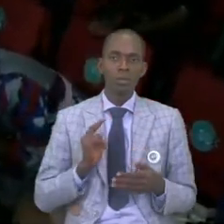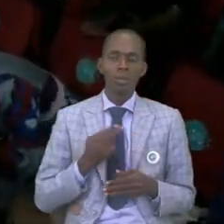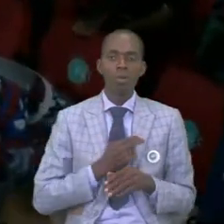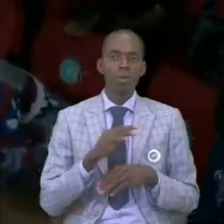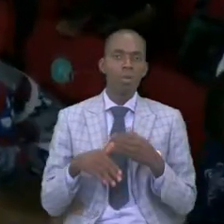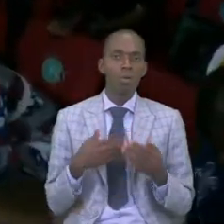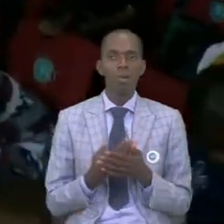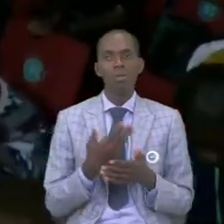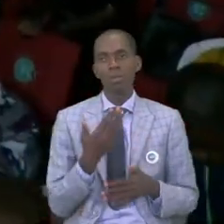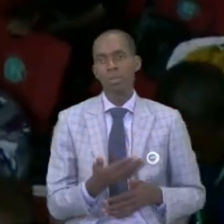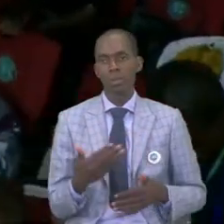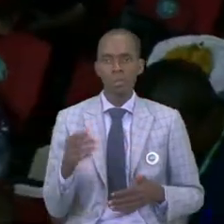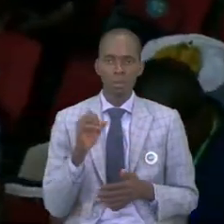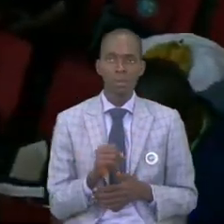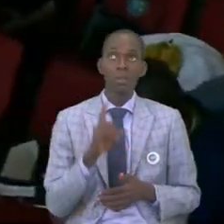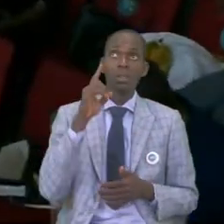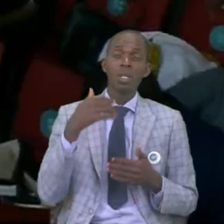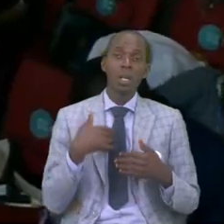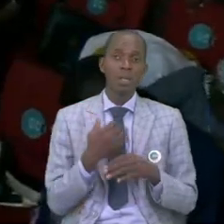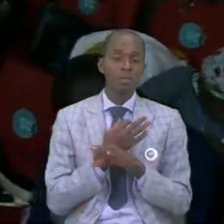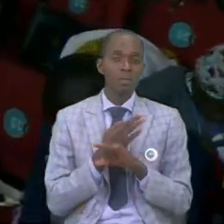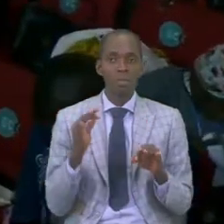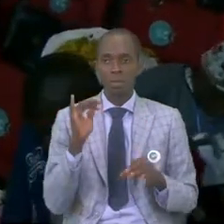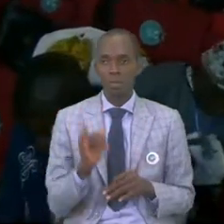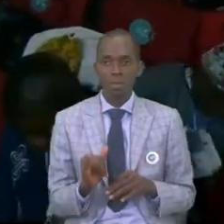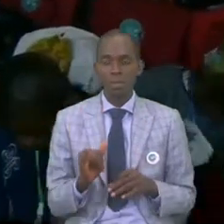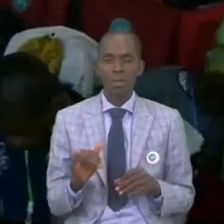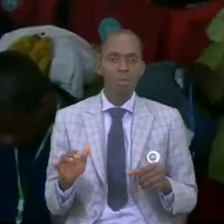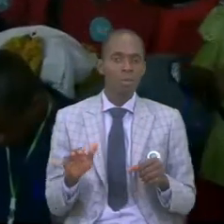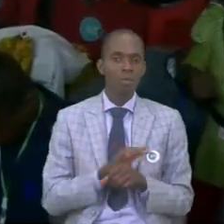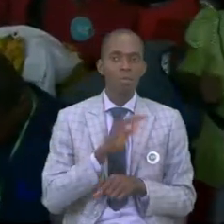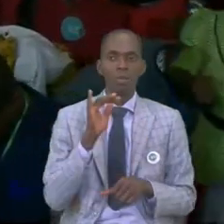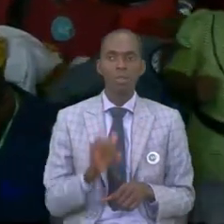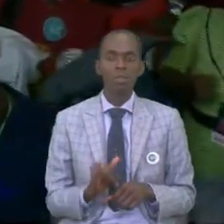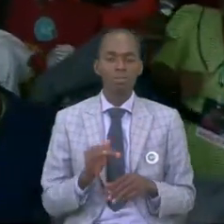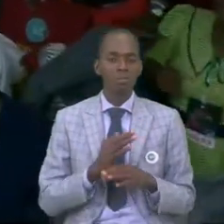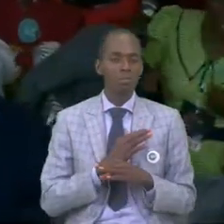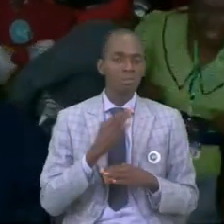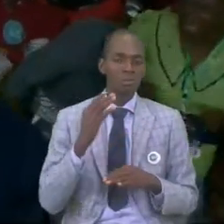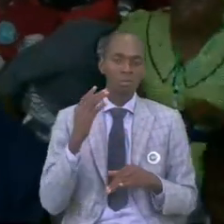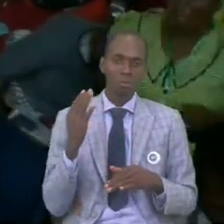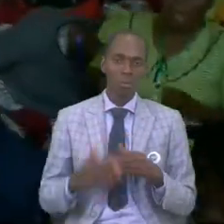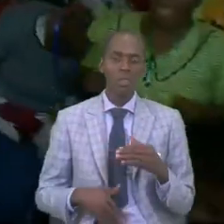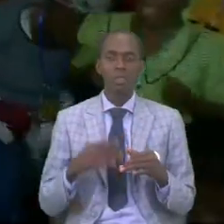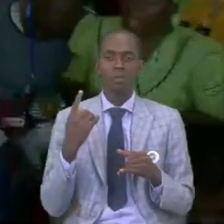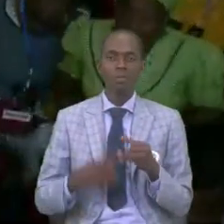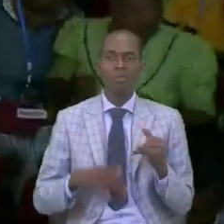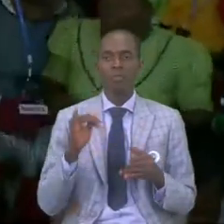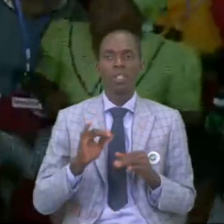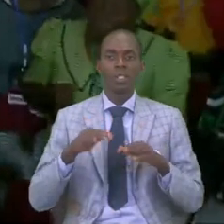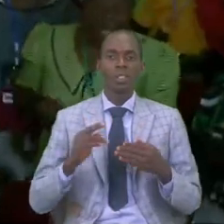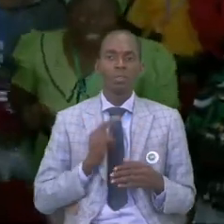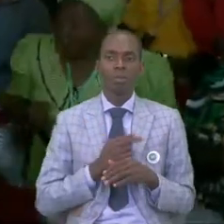things. Yes, freely, fully, finally given us all